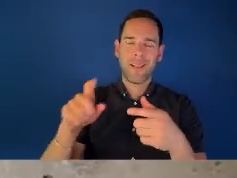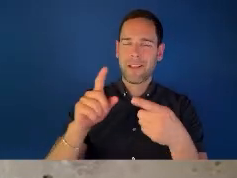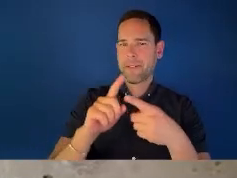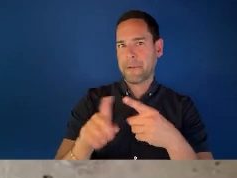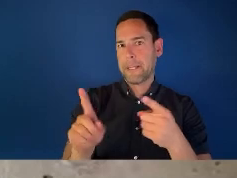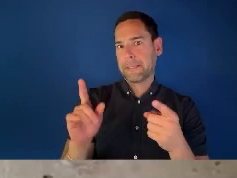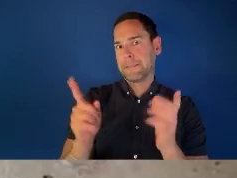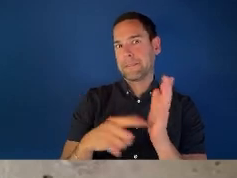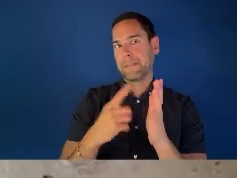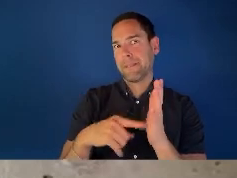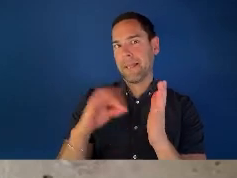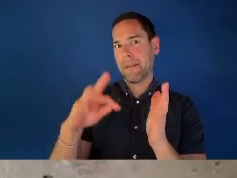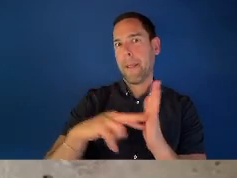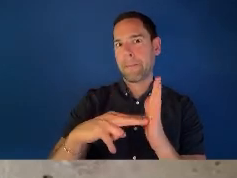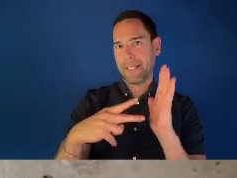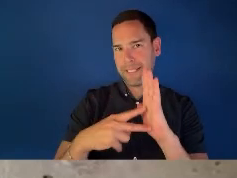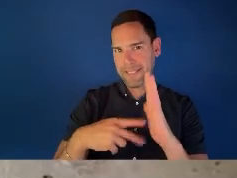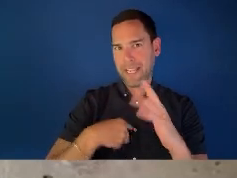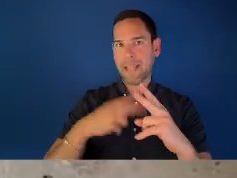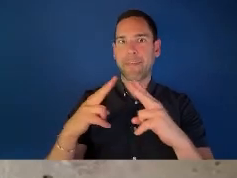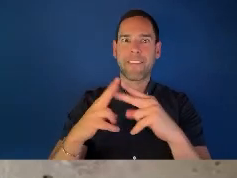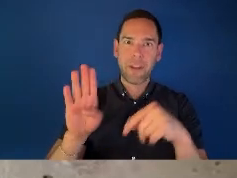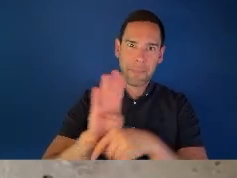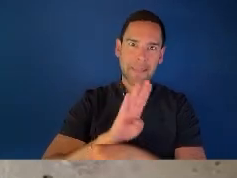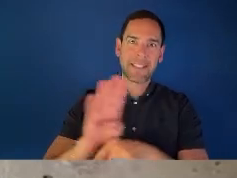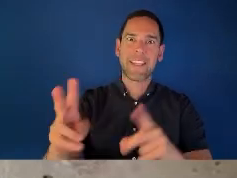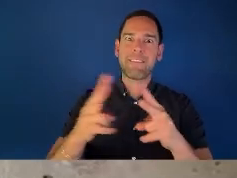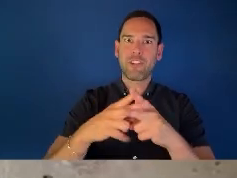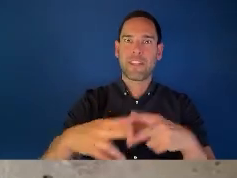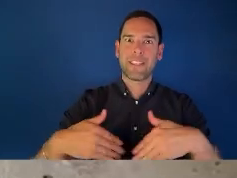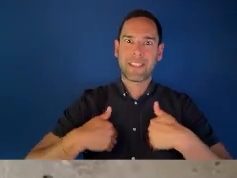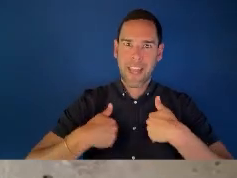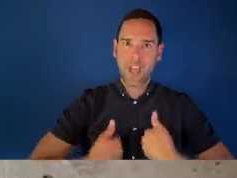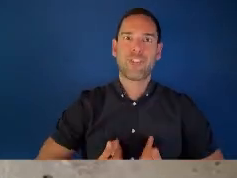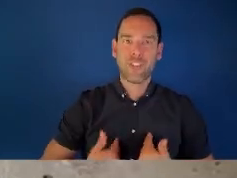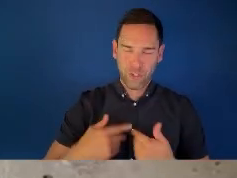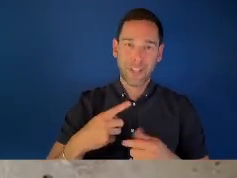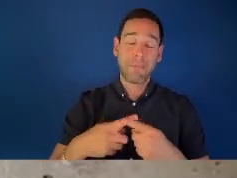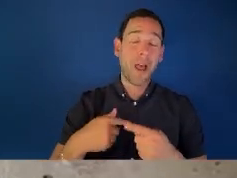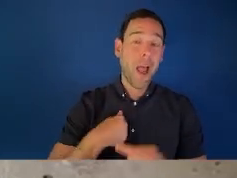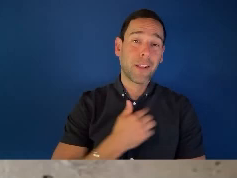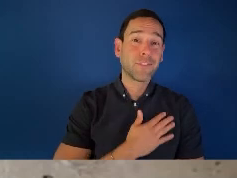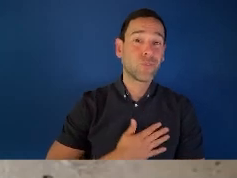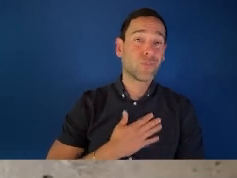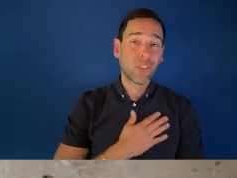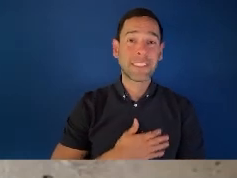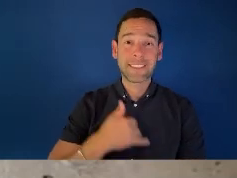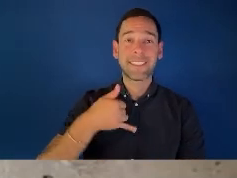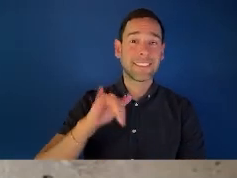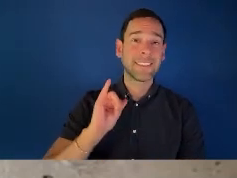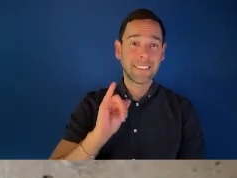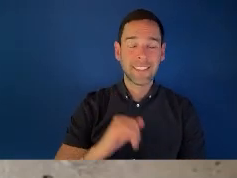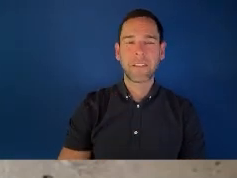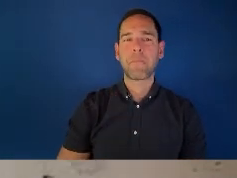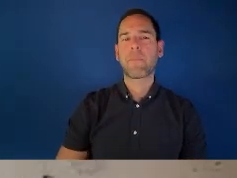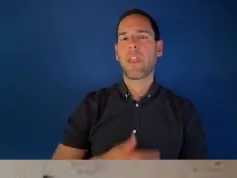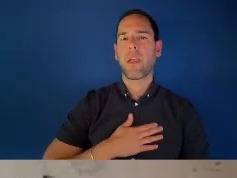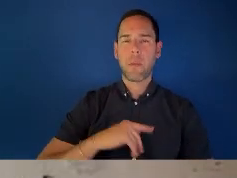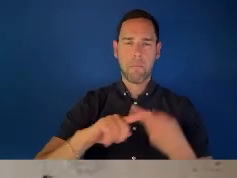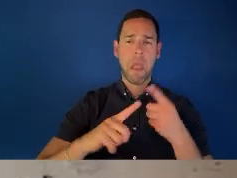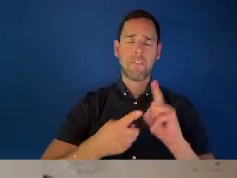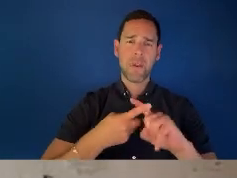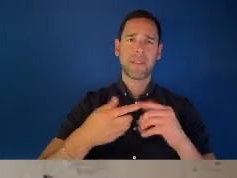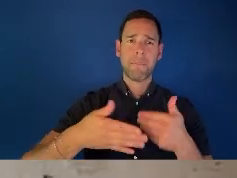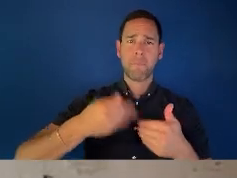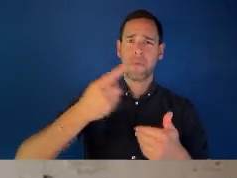neurodivergent. I met most of them through neurodiversity and disability focused programs. And now